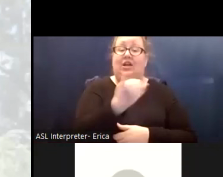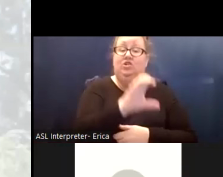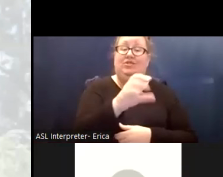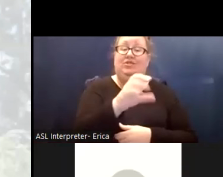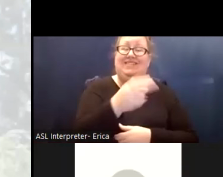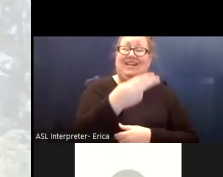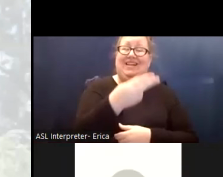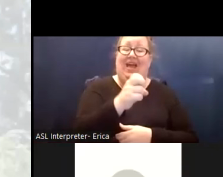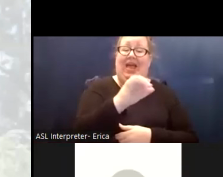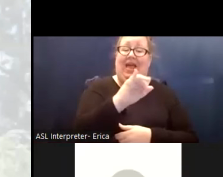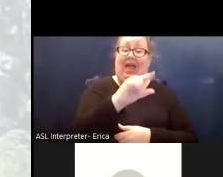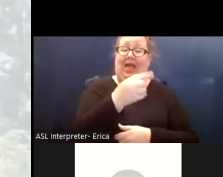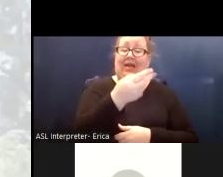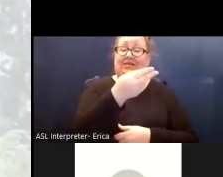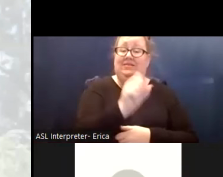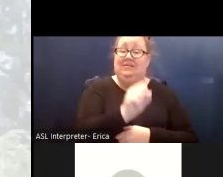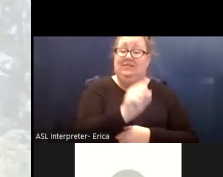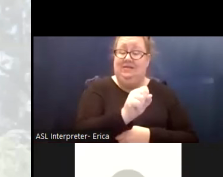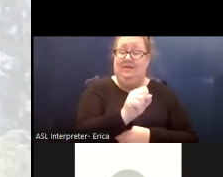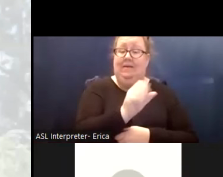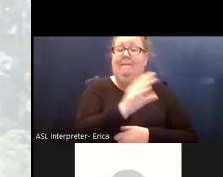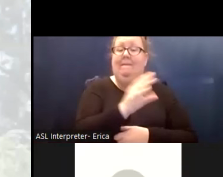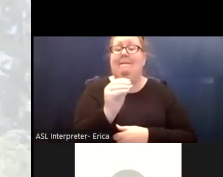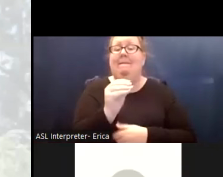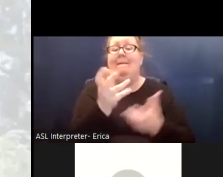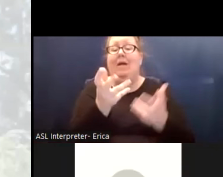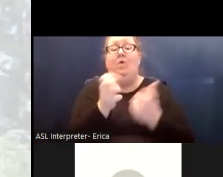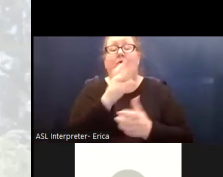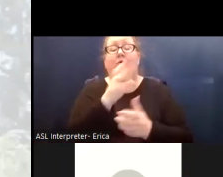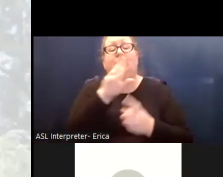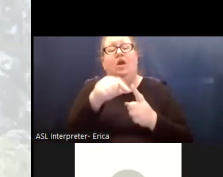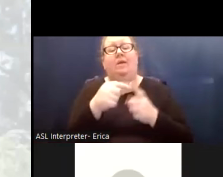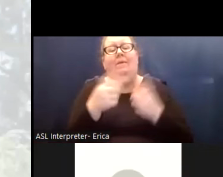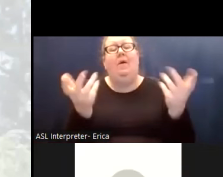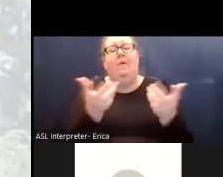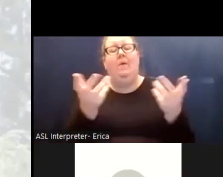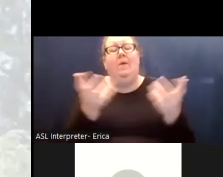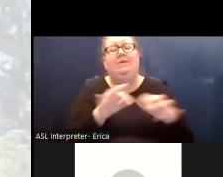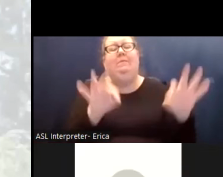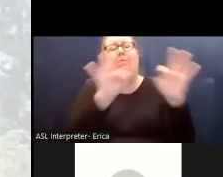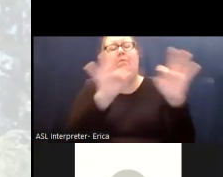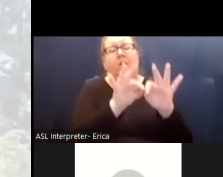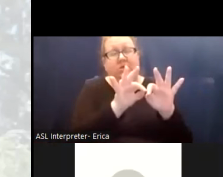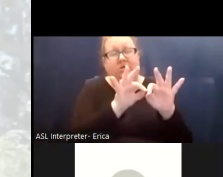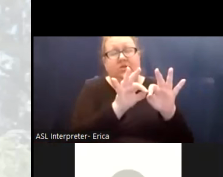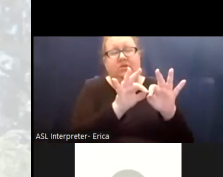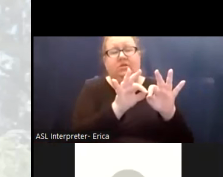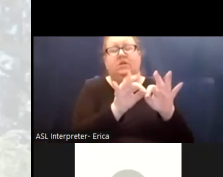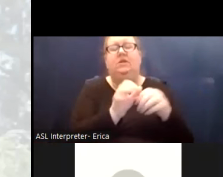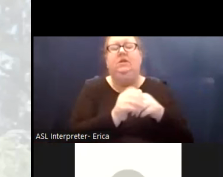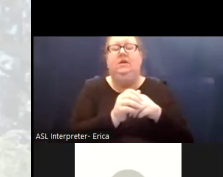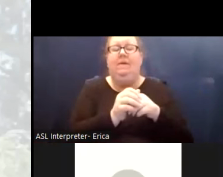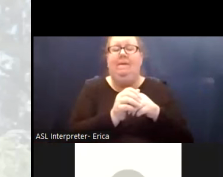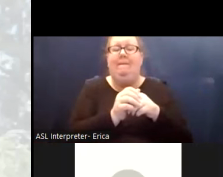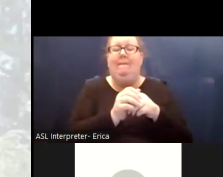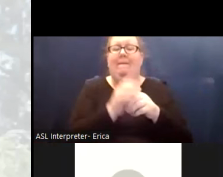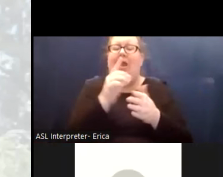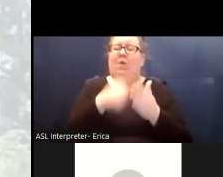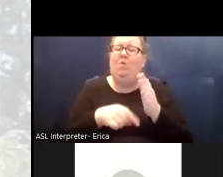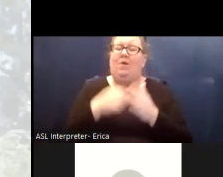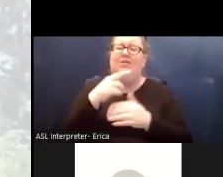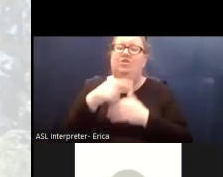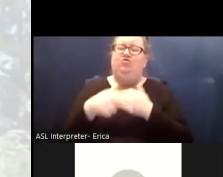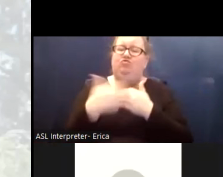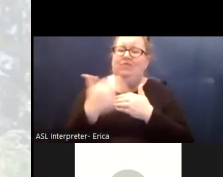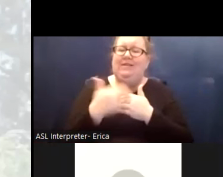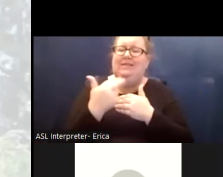Heights. And we want to talk about what is important and what is at risk in